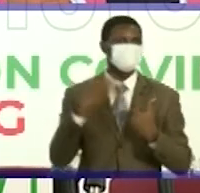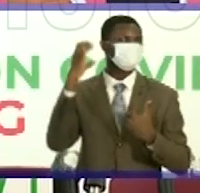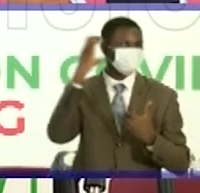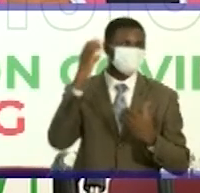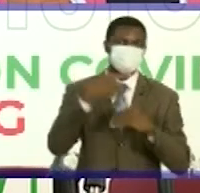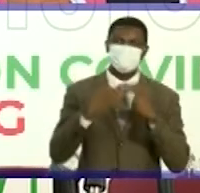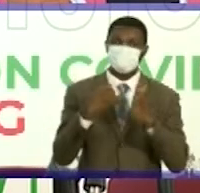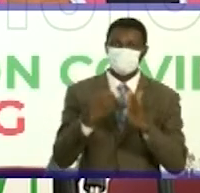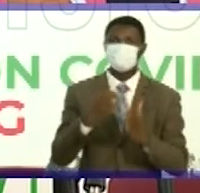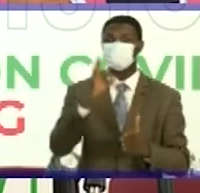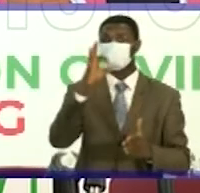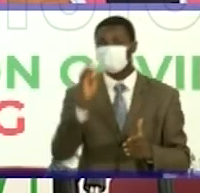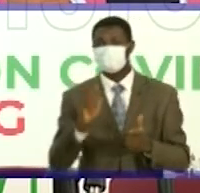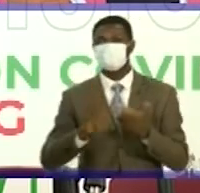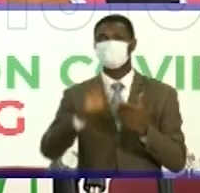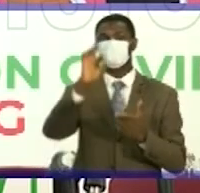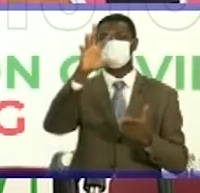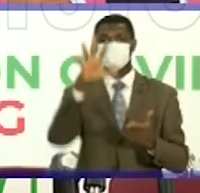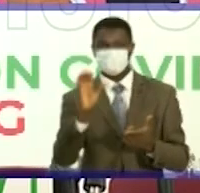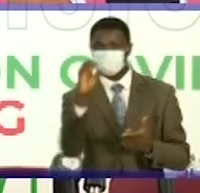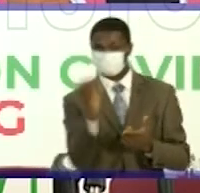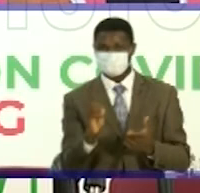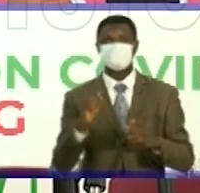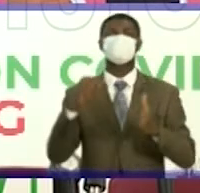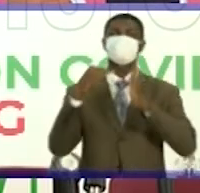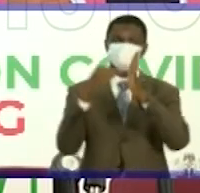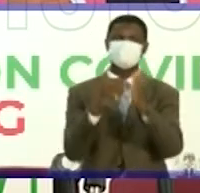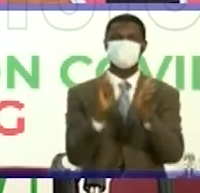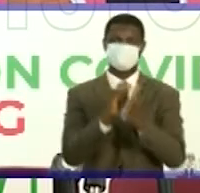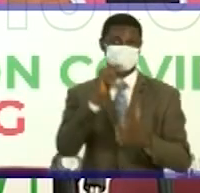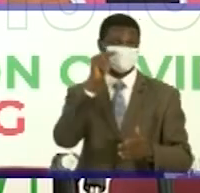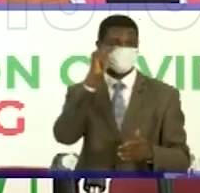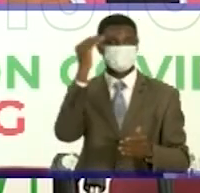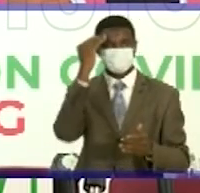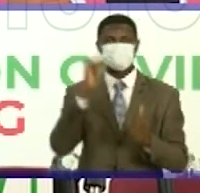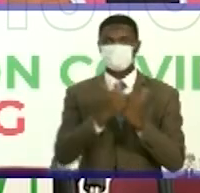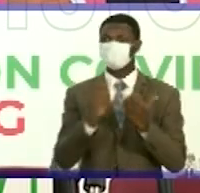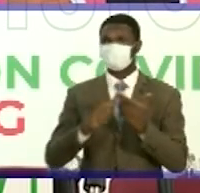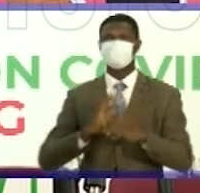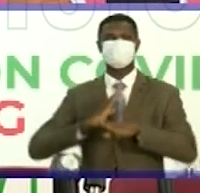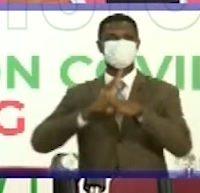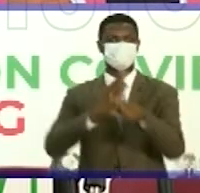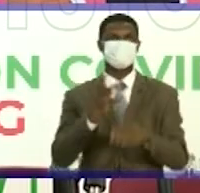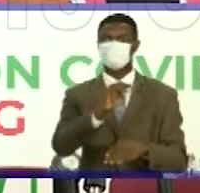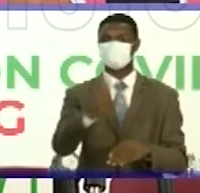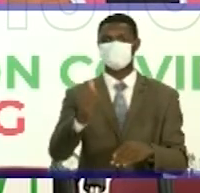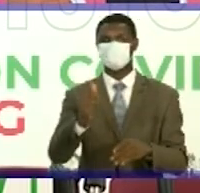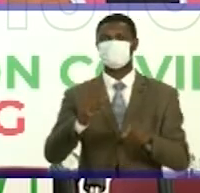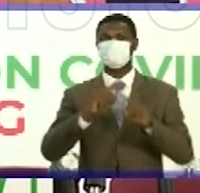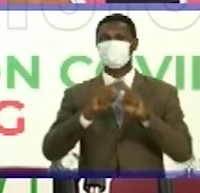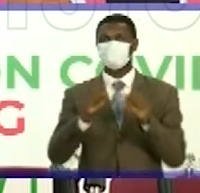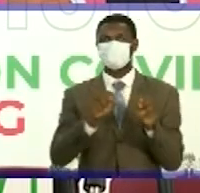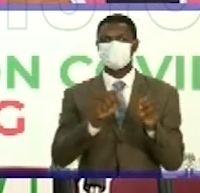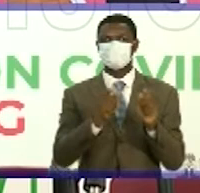of our polls show that Nigerians know how to protect themselves. But the issue is moving from knowledge to